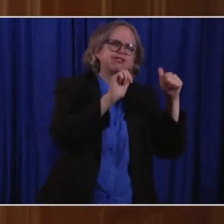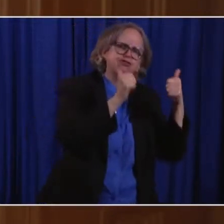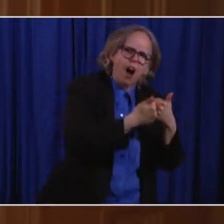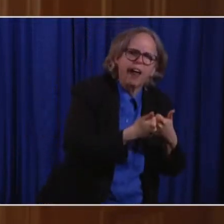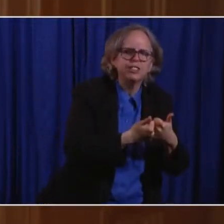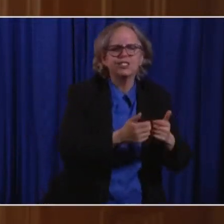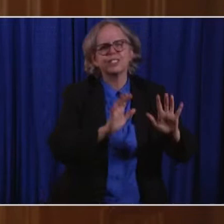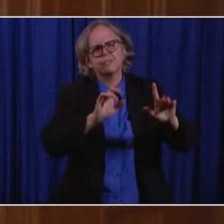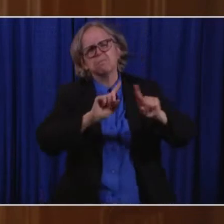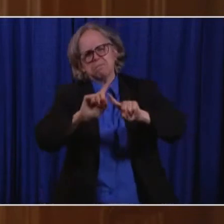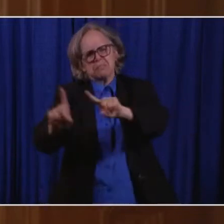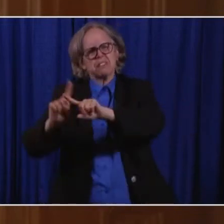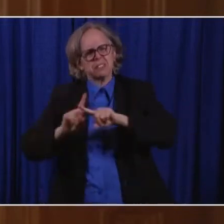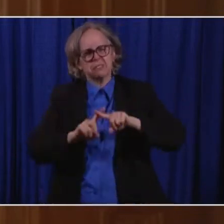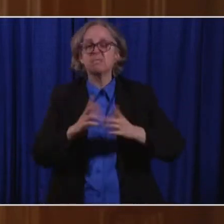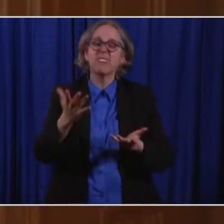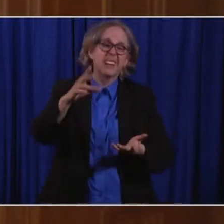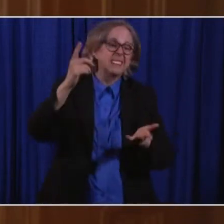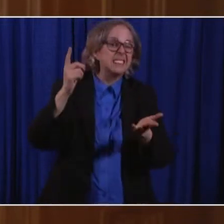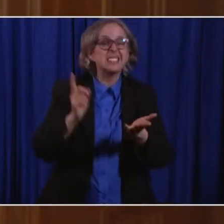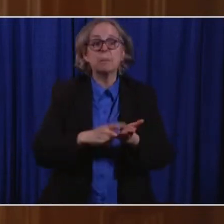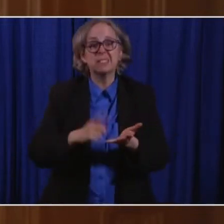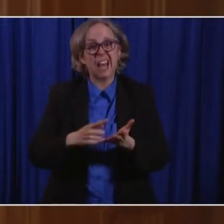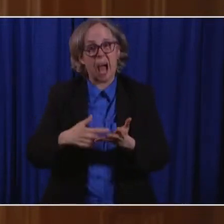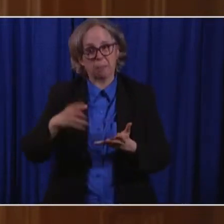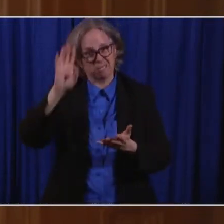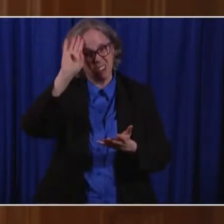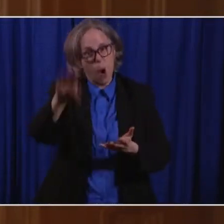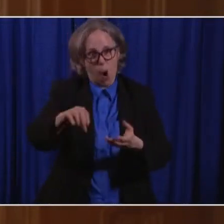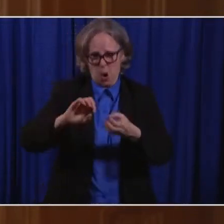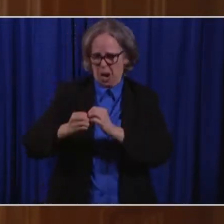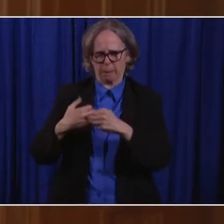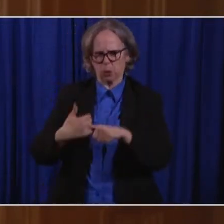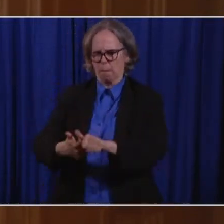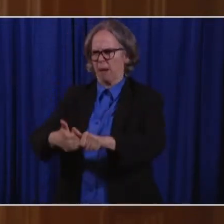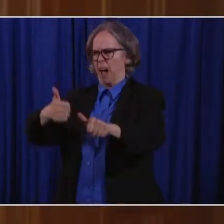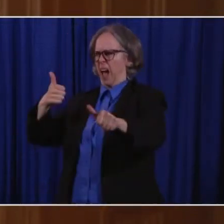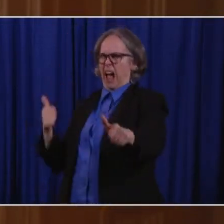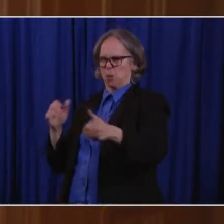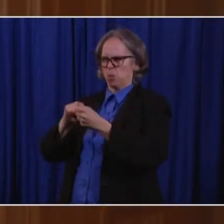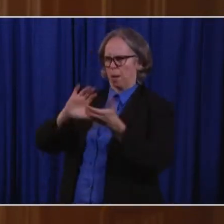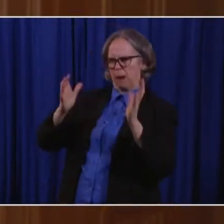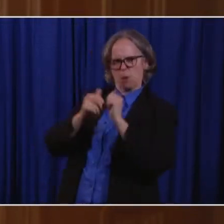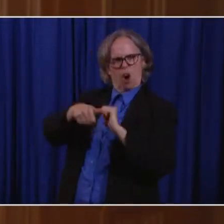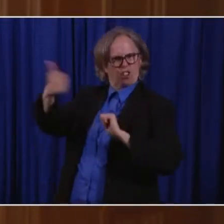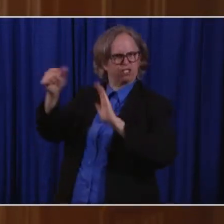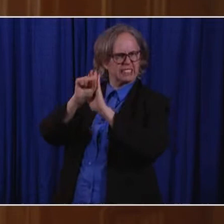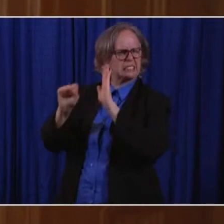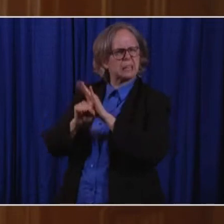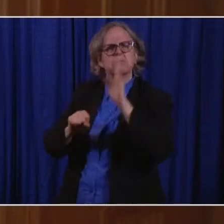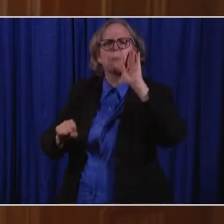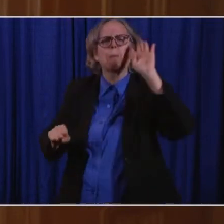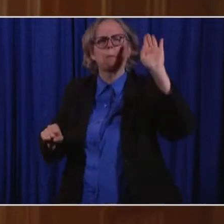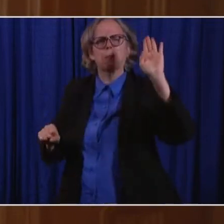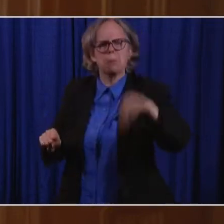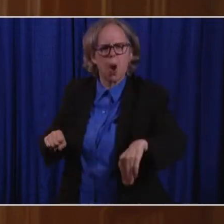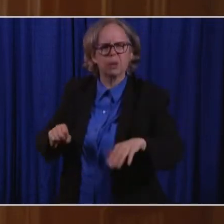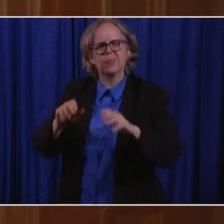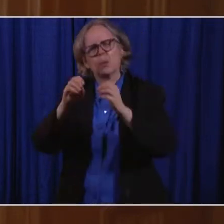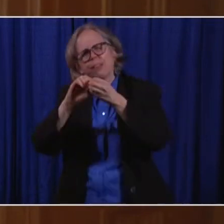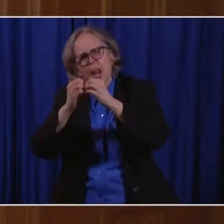we have at times, frankly, been behind some of our neighboring states on different metrics. But here's where we